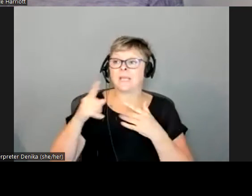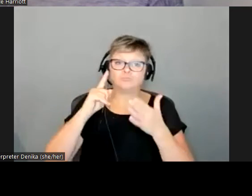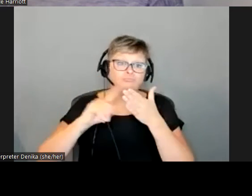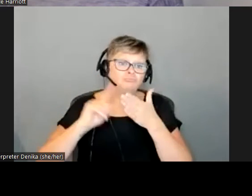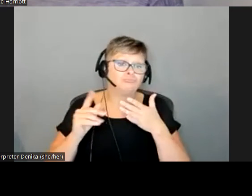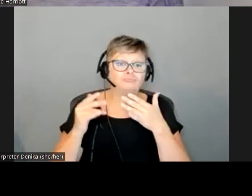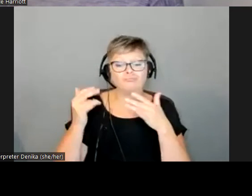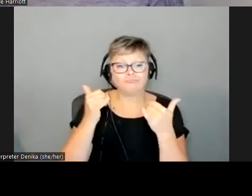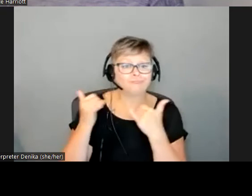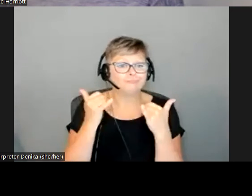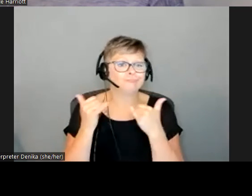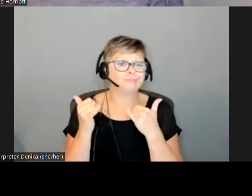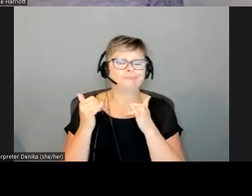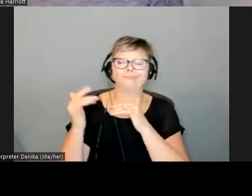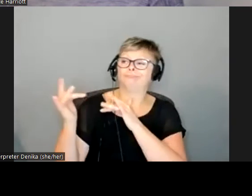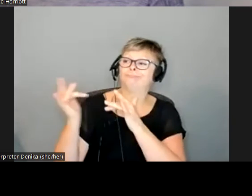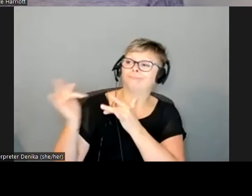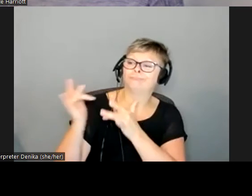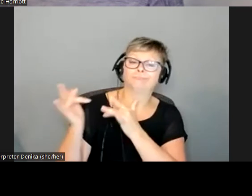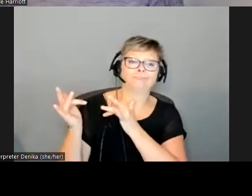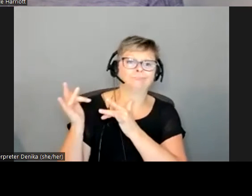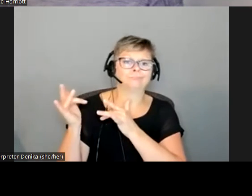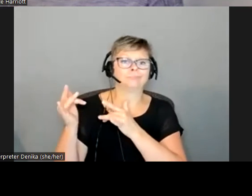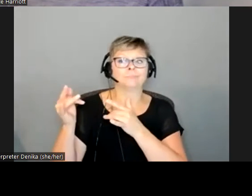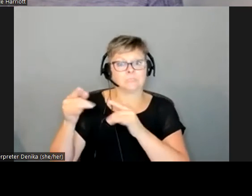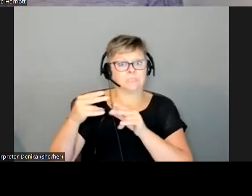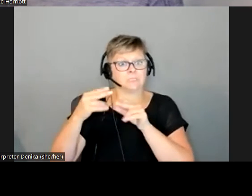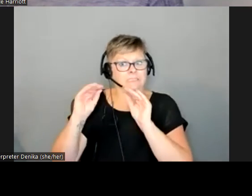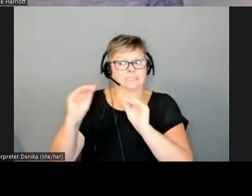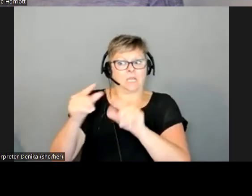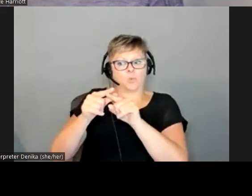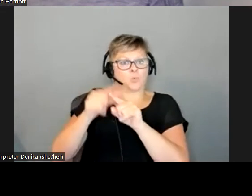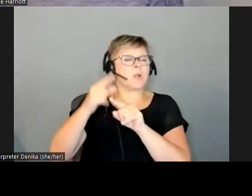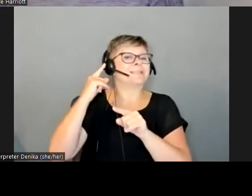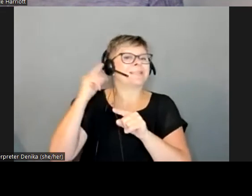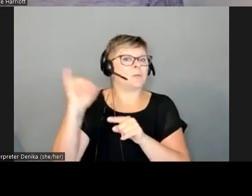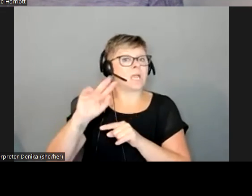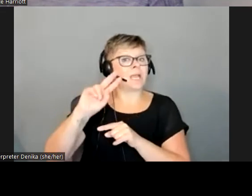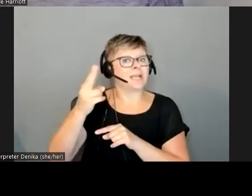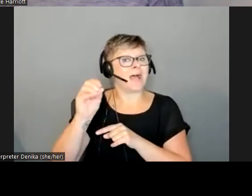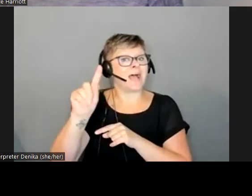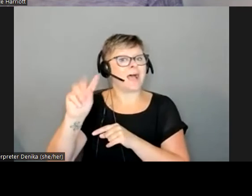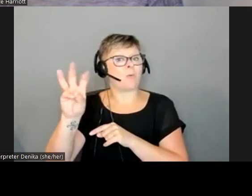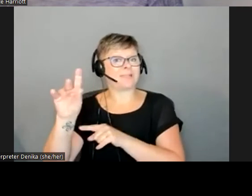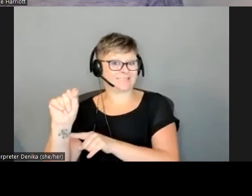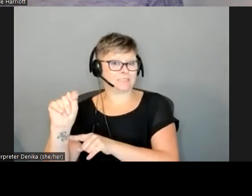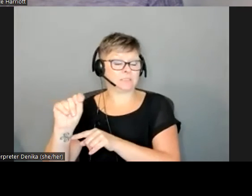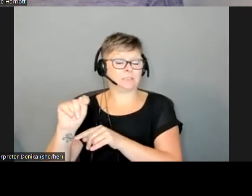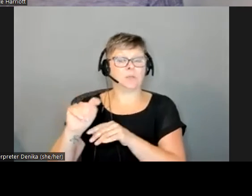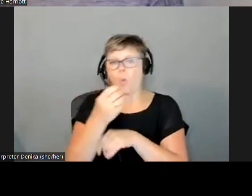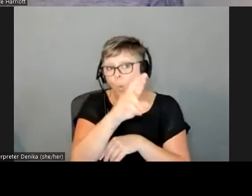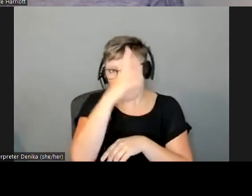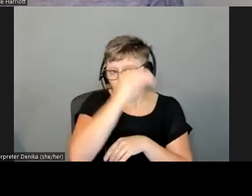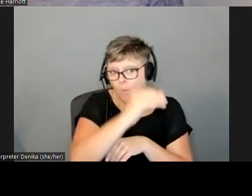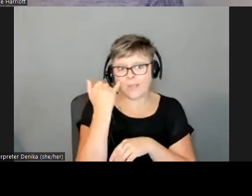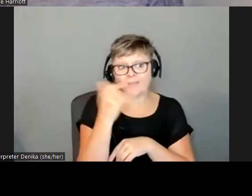and they're taught the word hotwit. If your girlfriend, or even the boy, if you're going too